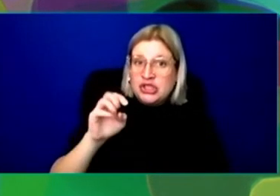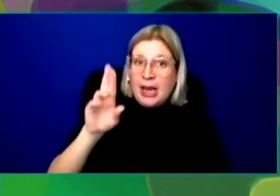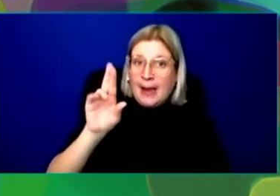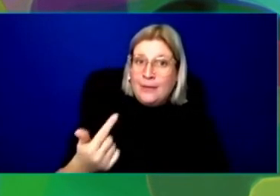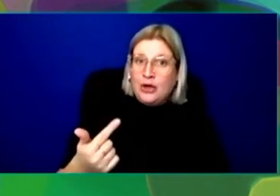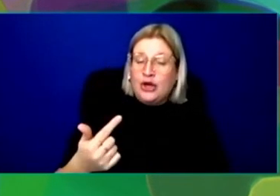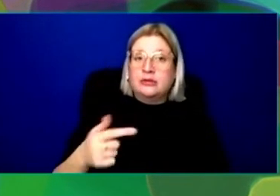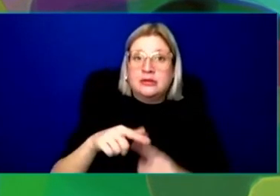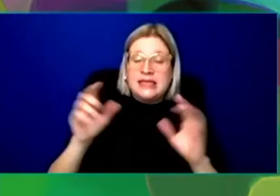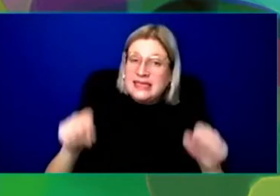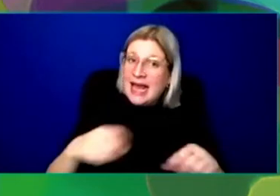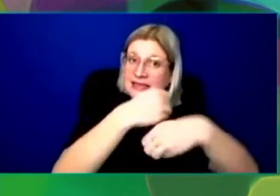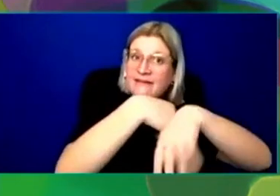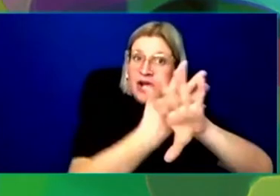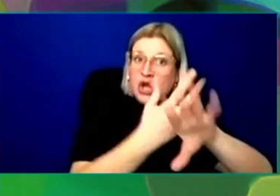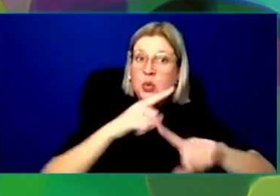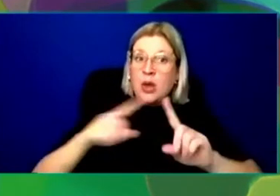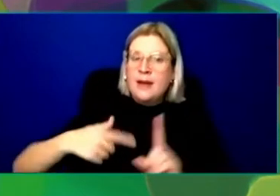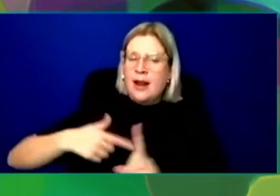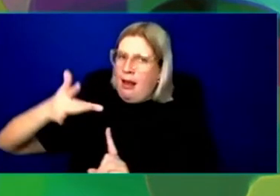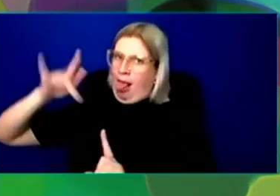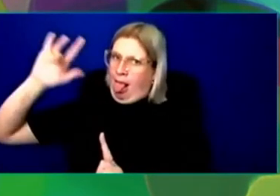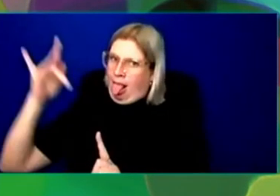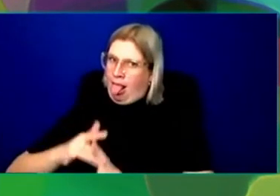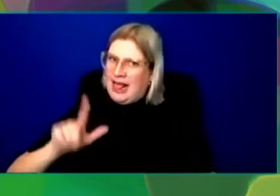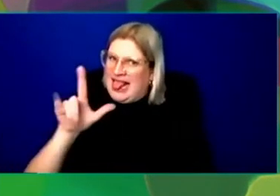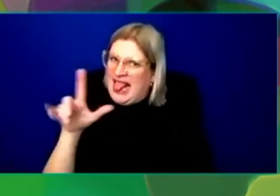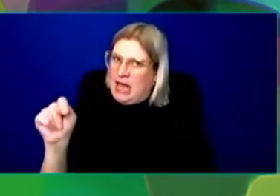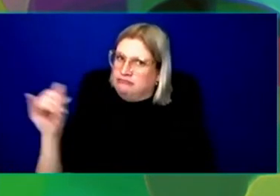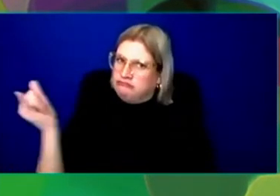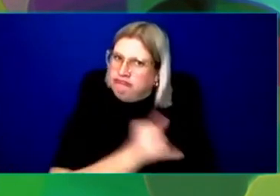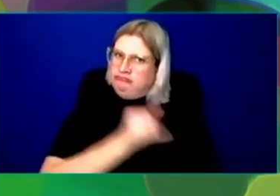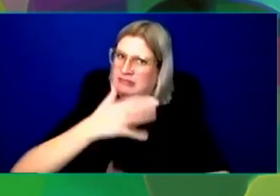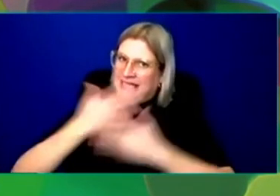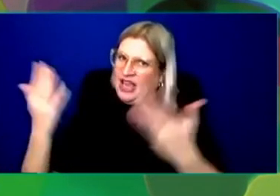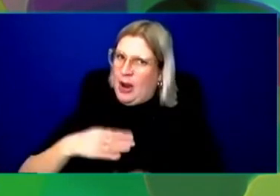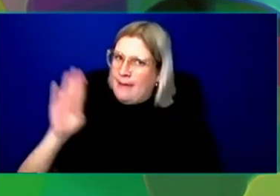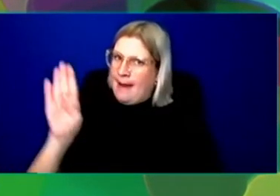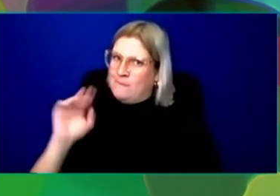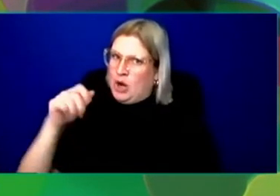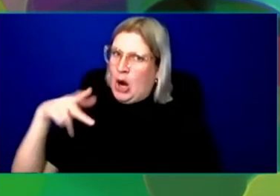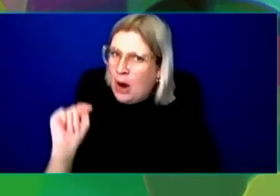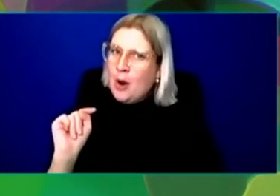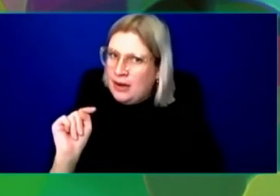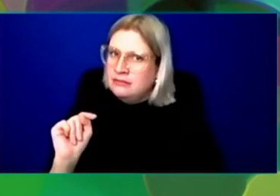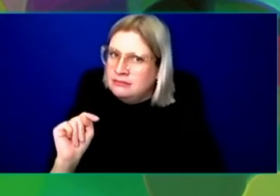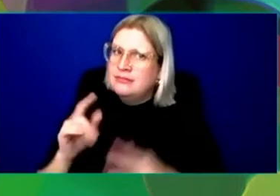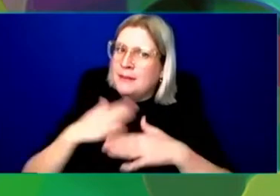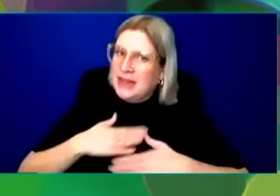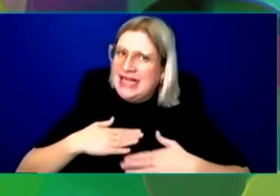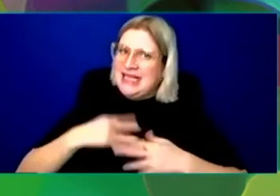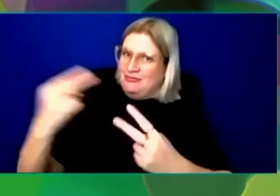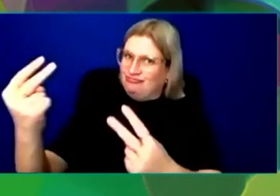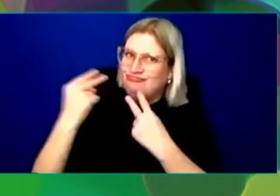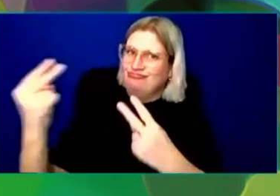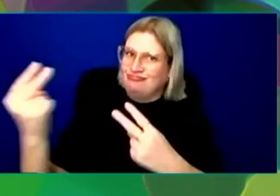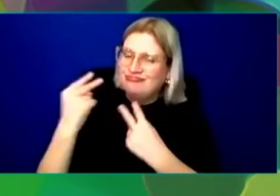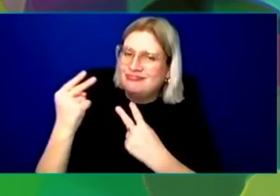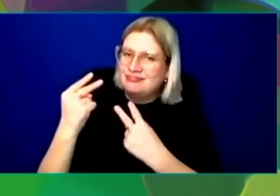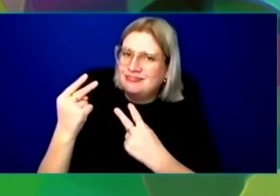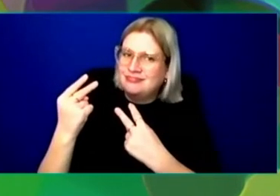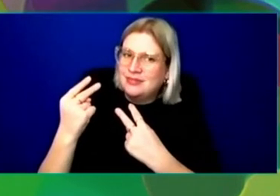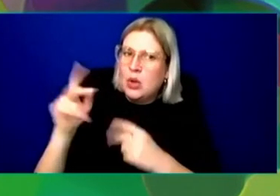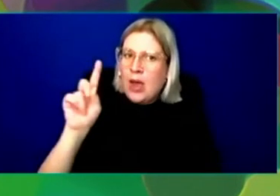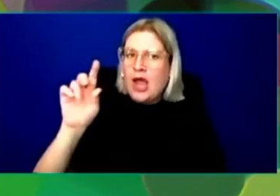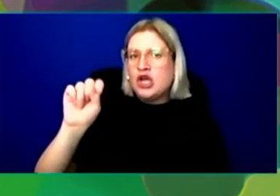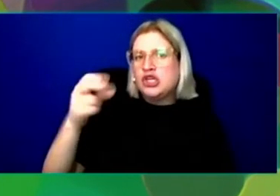it's live over here in my Brooklyn apartment. So I really want you all to stay in tune with us. Follow us at